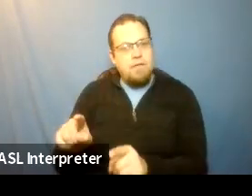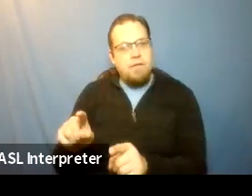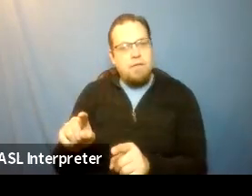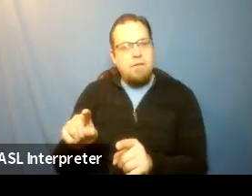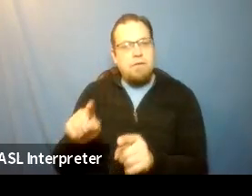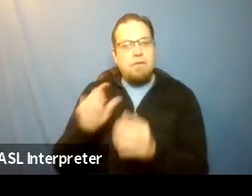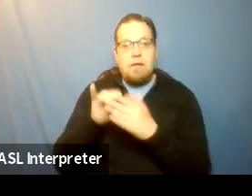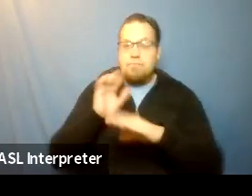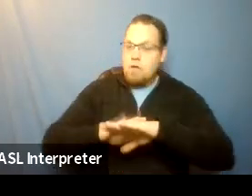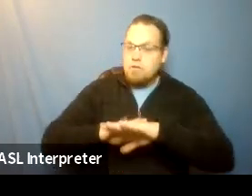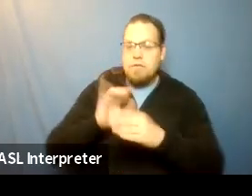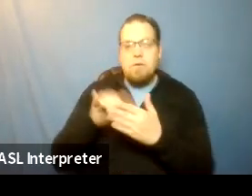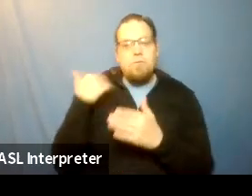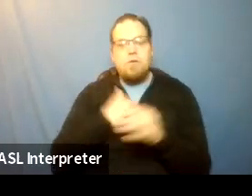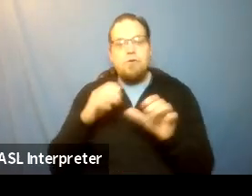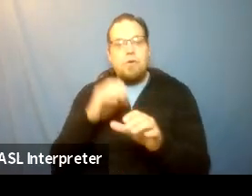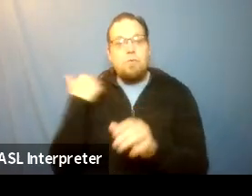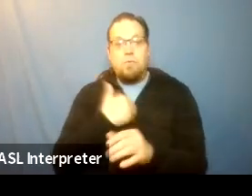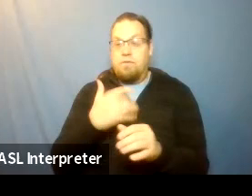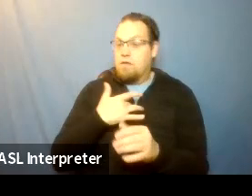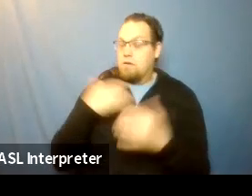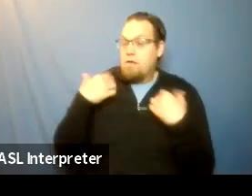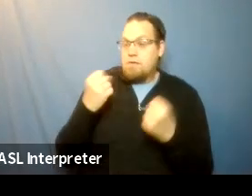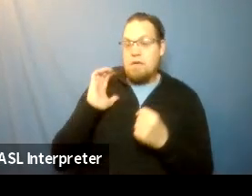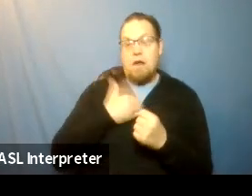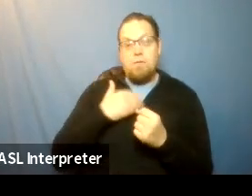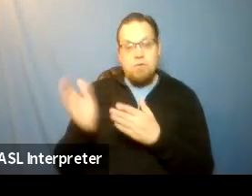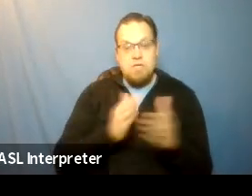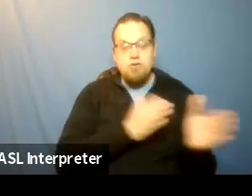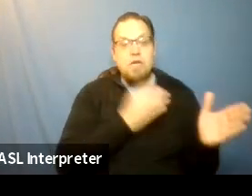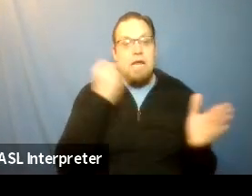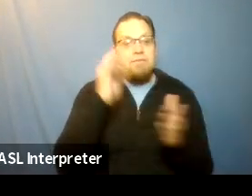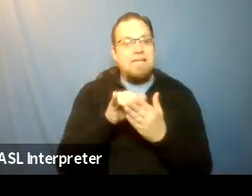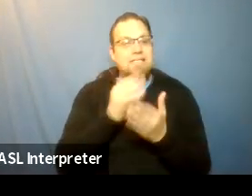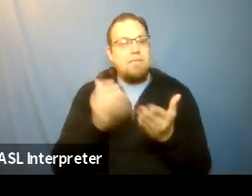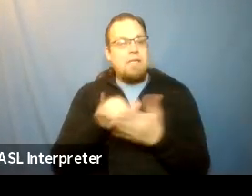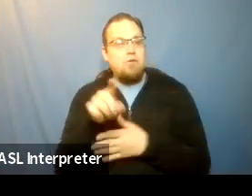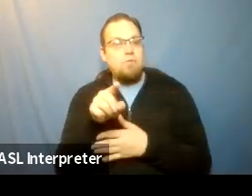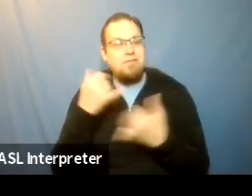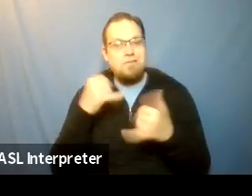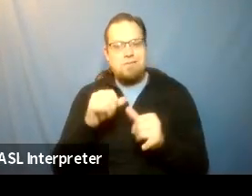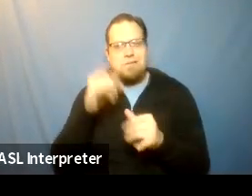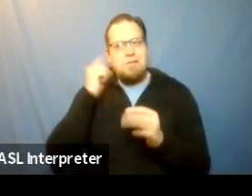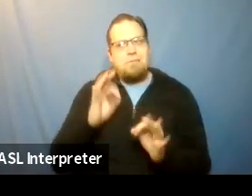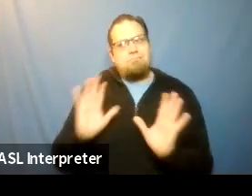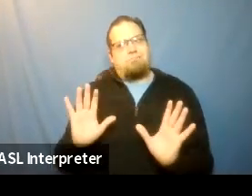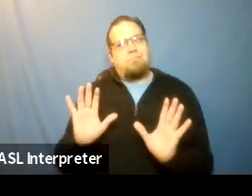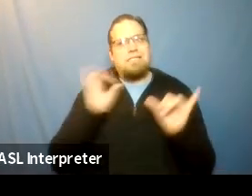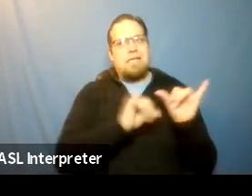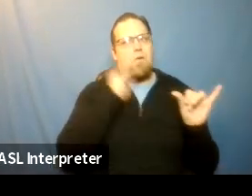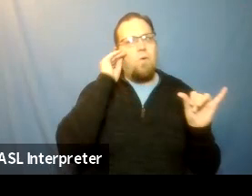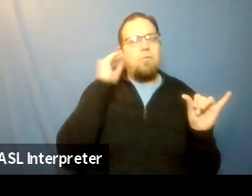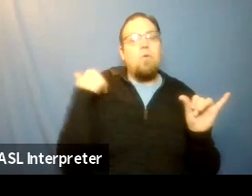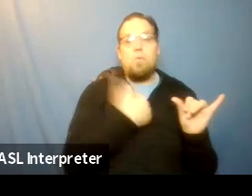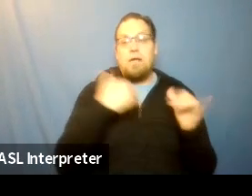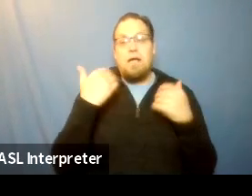Mr. Biondi stated, feel really confident in our procedures. But if that's still something that you decide to do, we have a way to